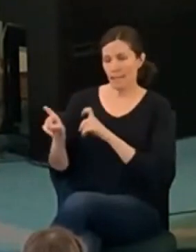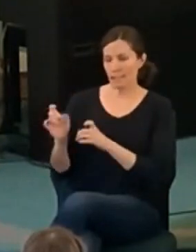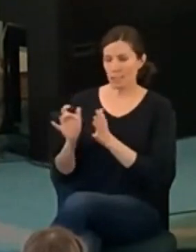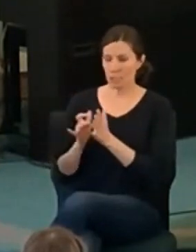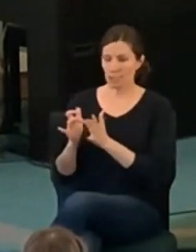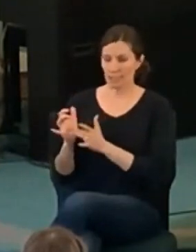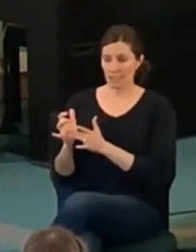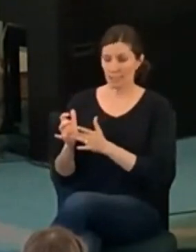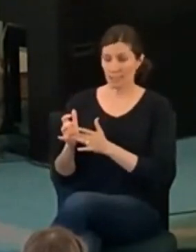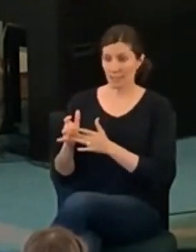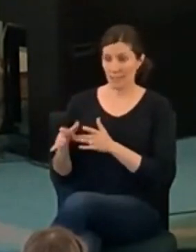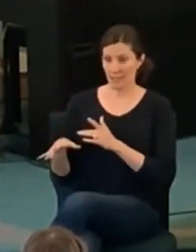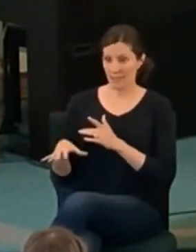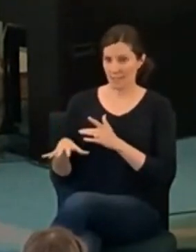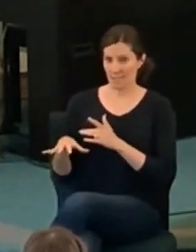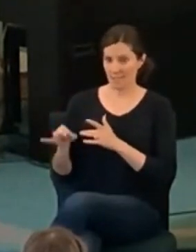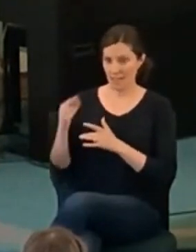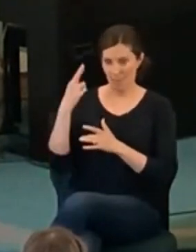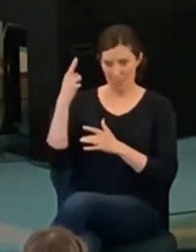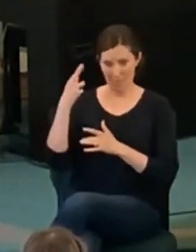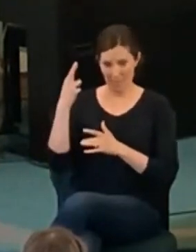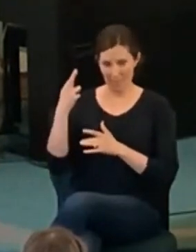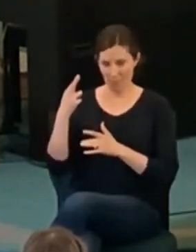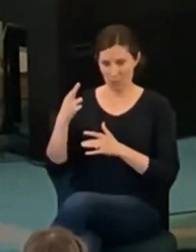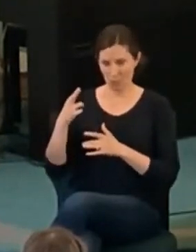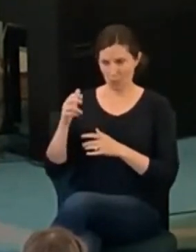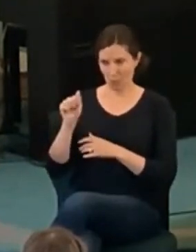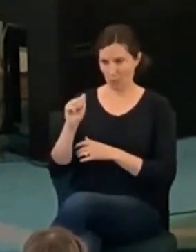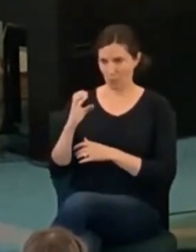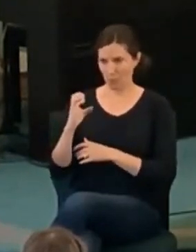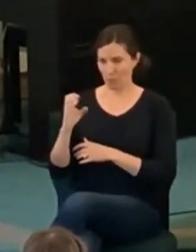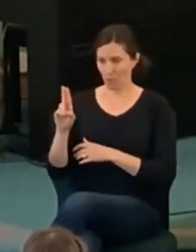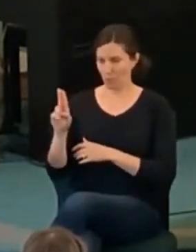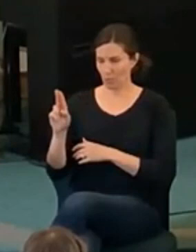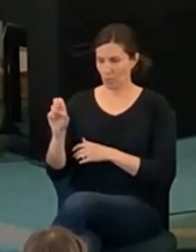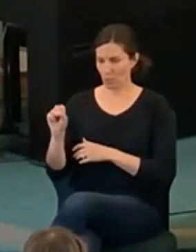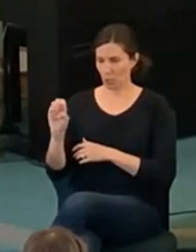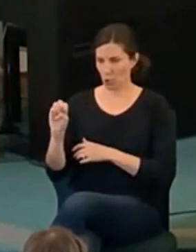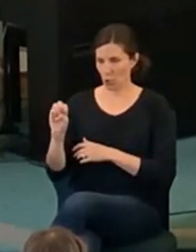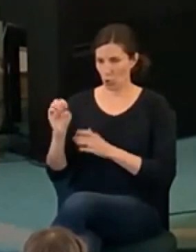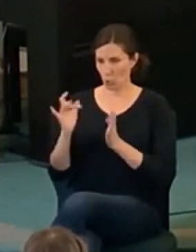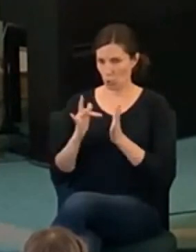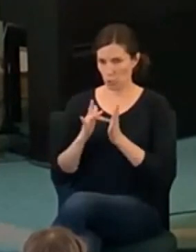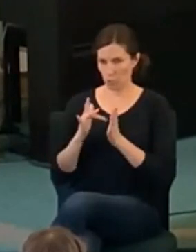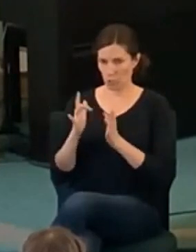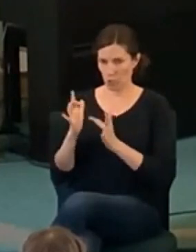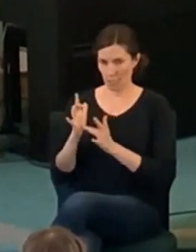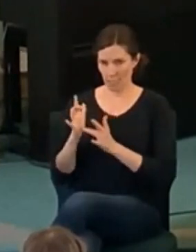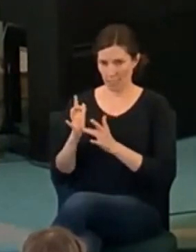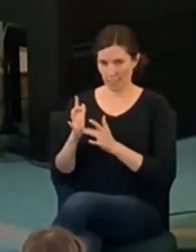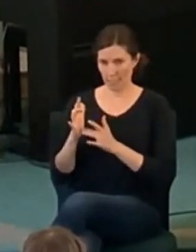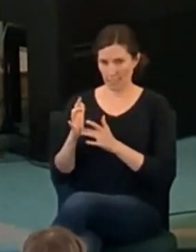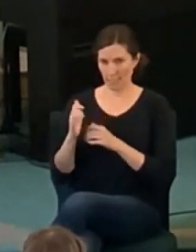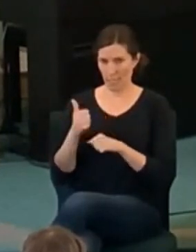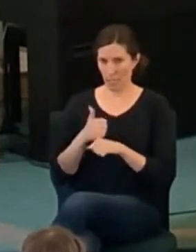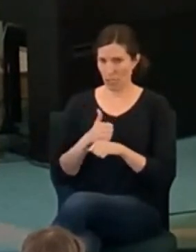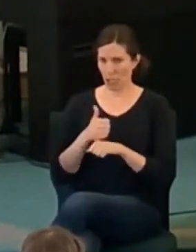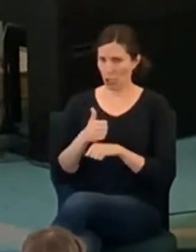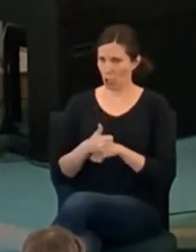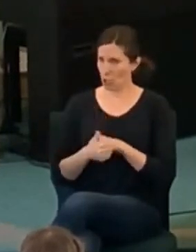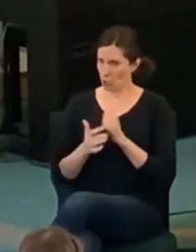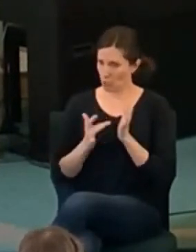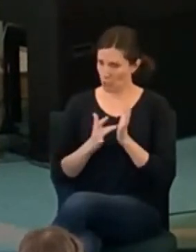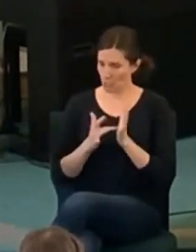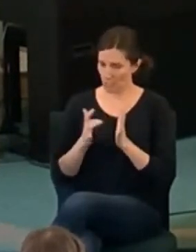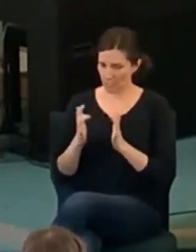And that's the goal of these Pharisees and scribes. They're trying to trap Jesus. And John even tells us in verse 6, he tells us their purpose, where